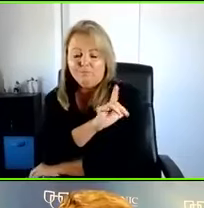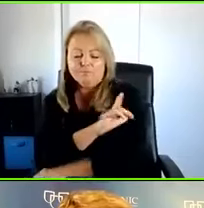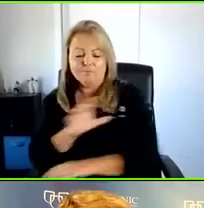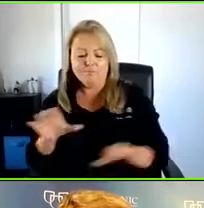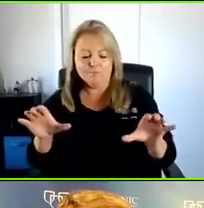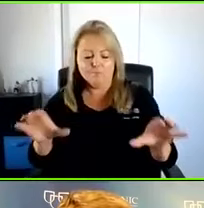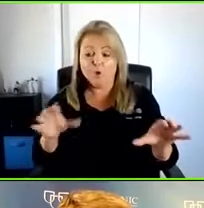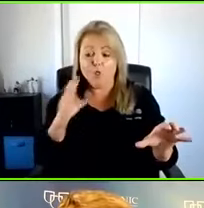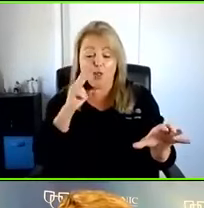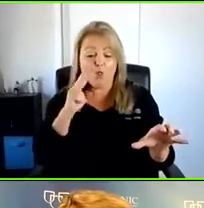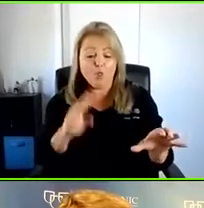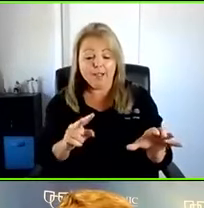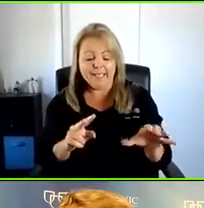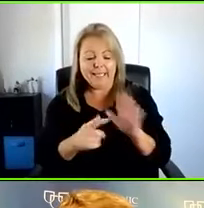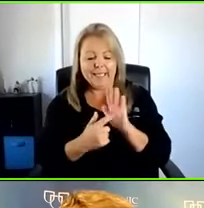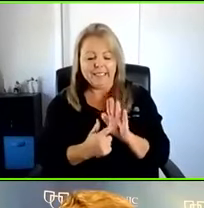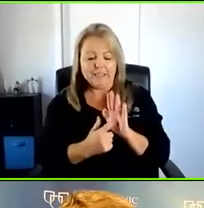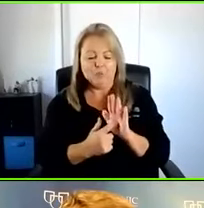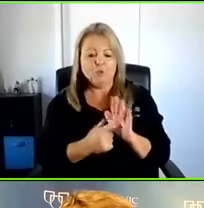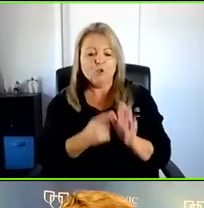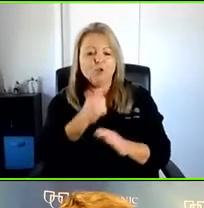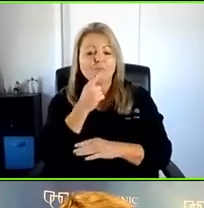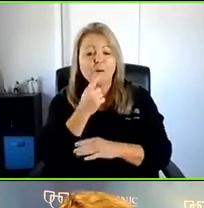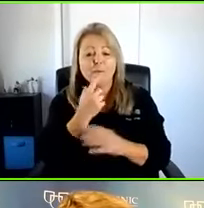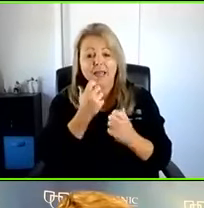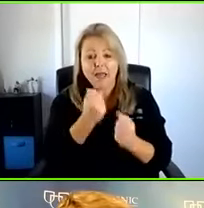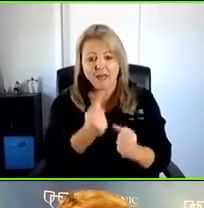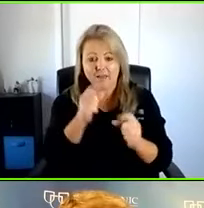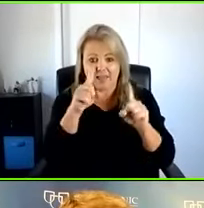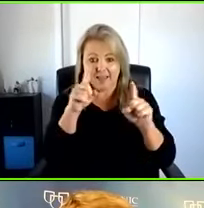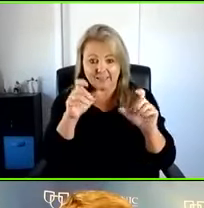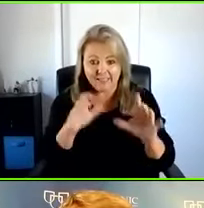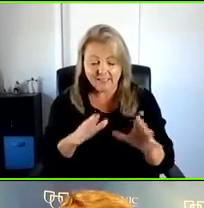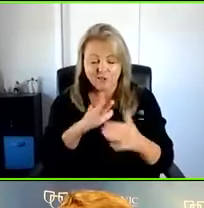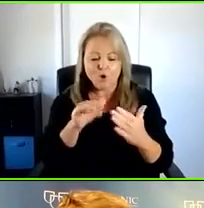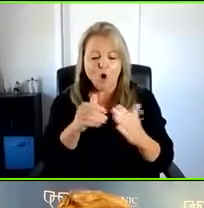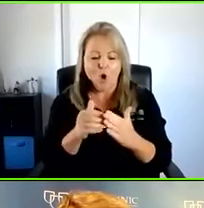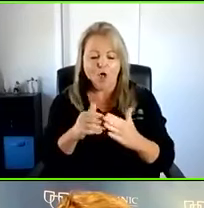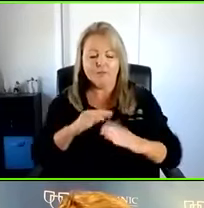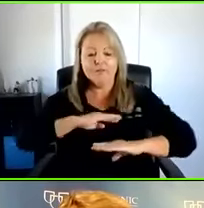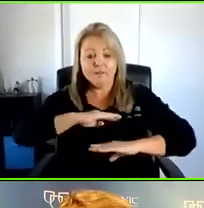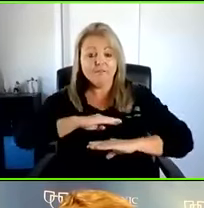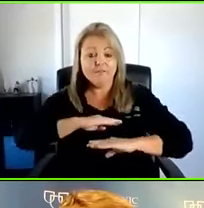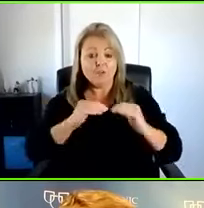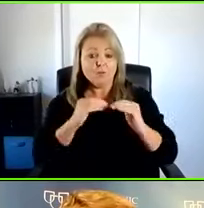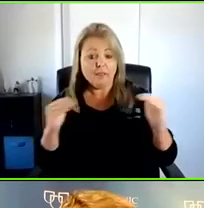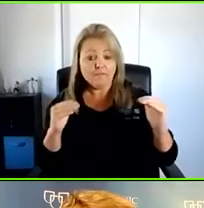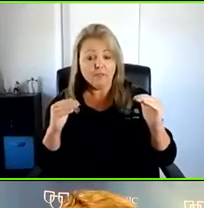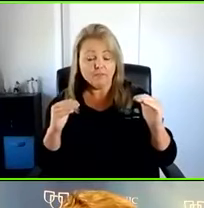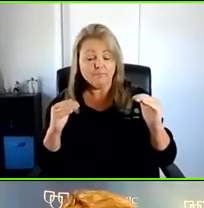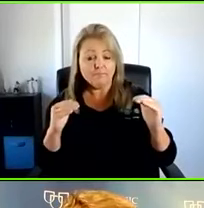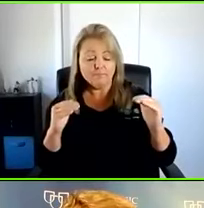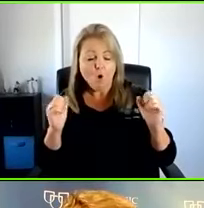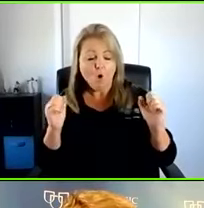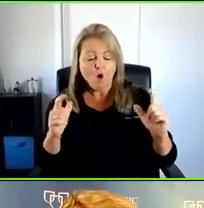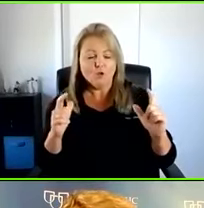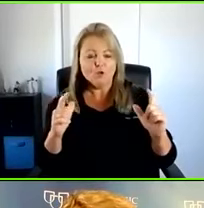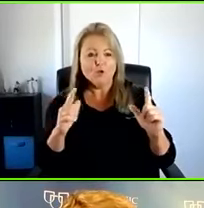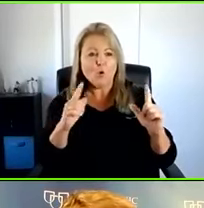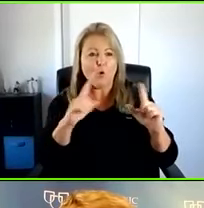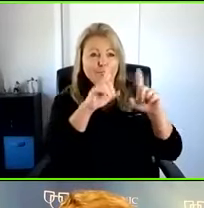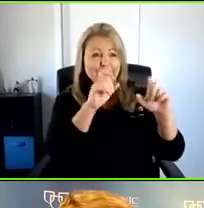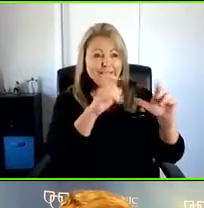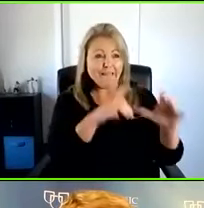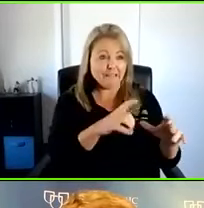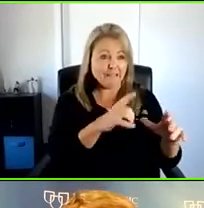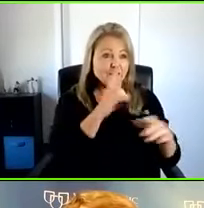indicators, which include public health and testing metrics, all but one are in the satisfactory levels as well. Though our testing turnaround time is